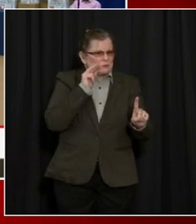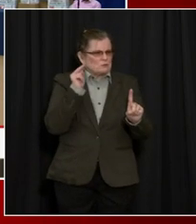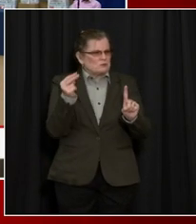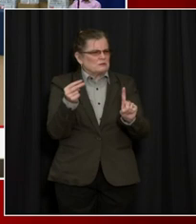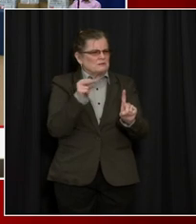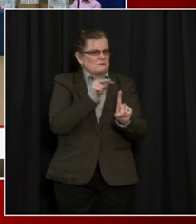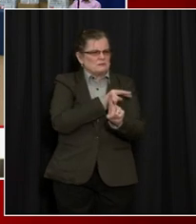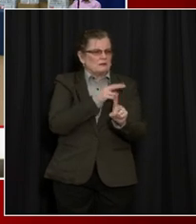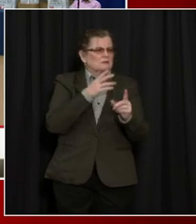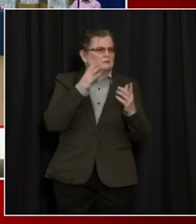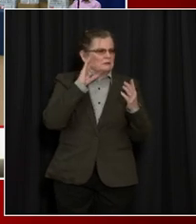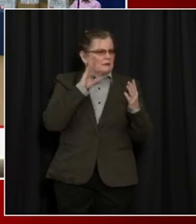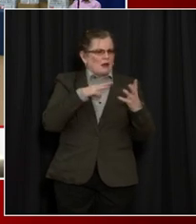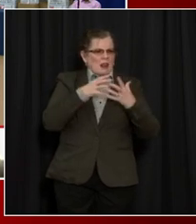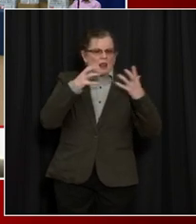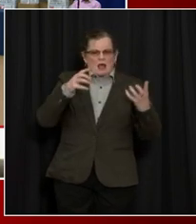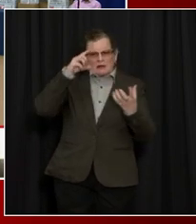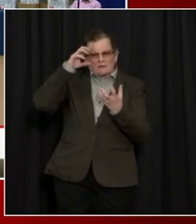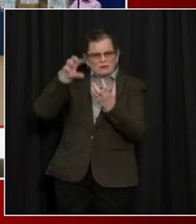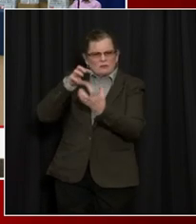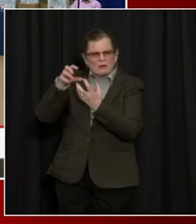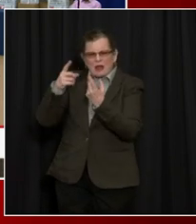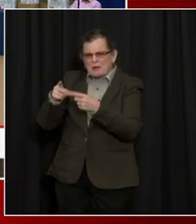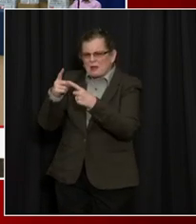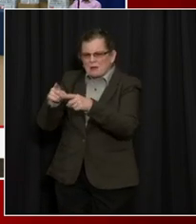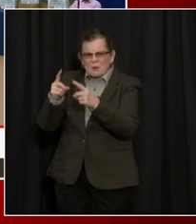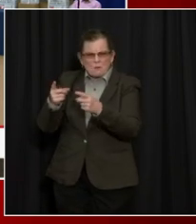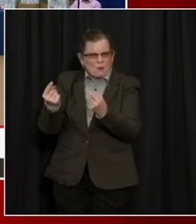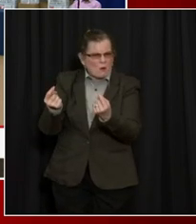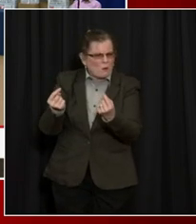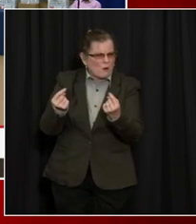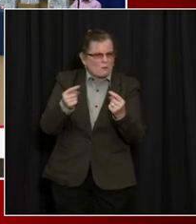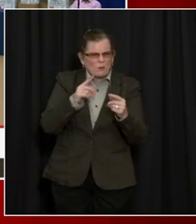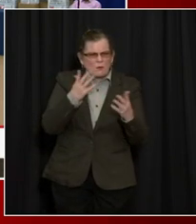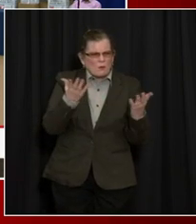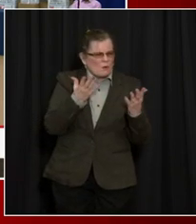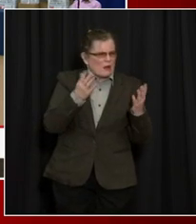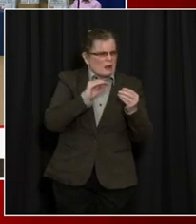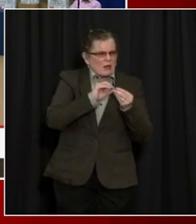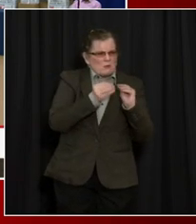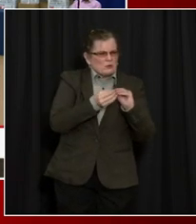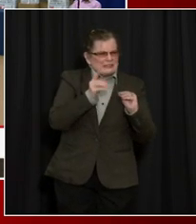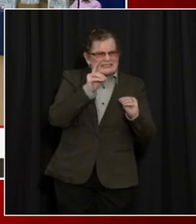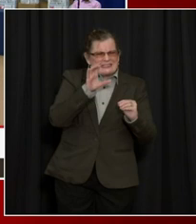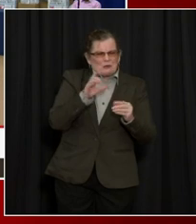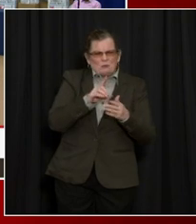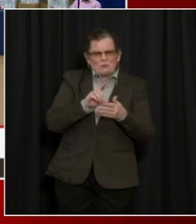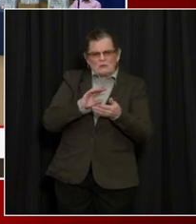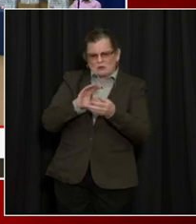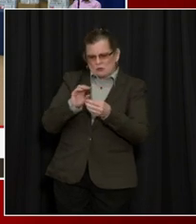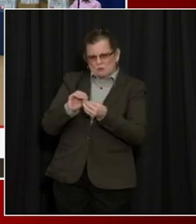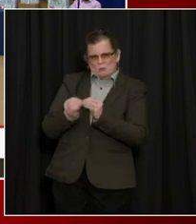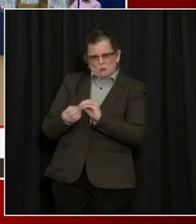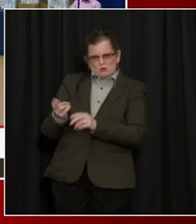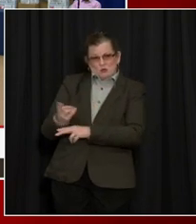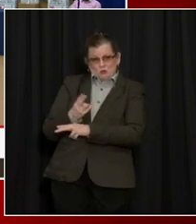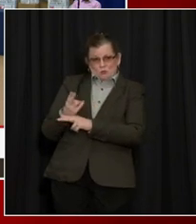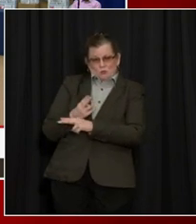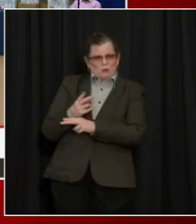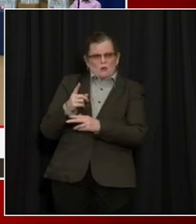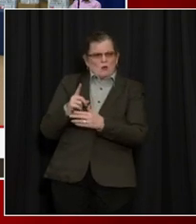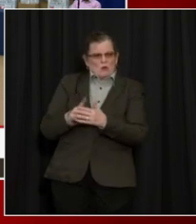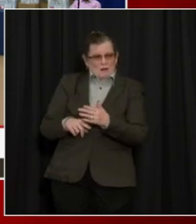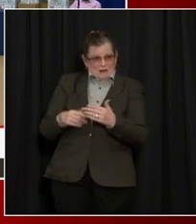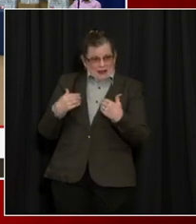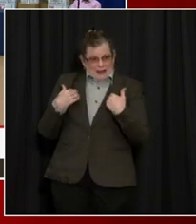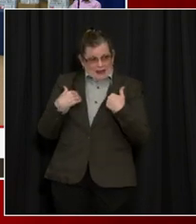public about what numbers DC is using versus what numbers are publicized, and concerns that as we move towards reopening that the metrics